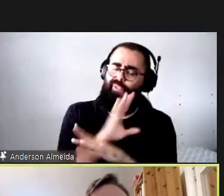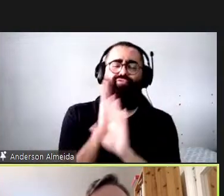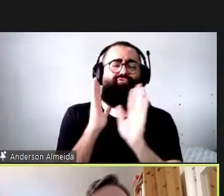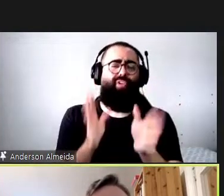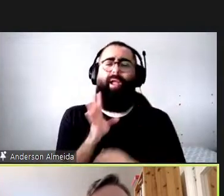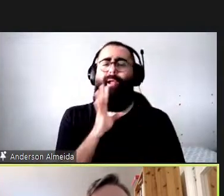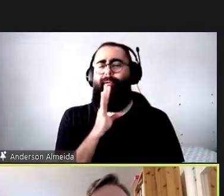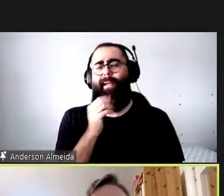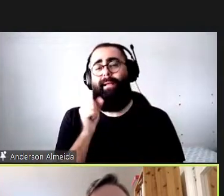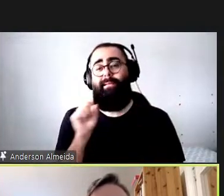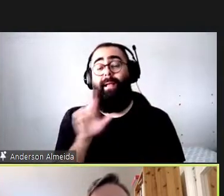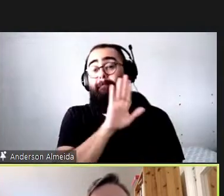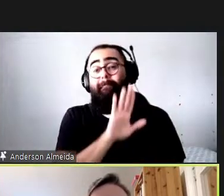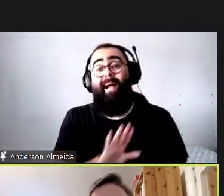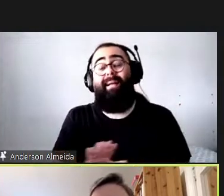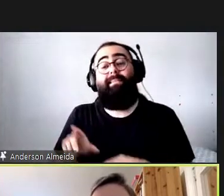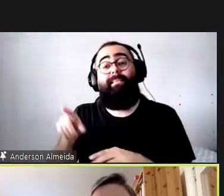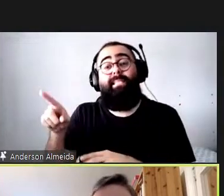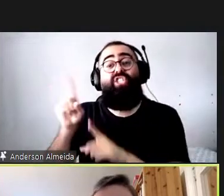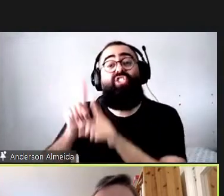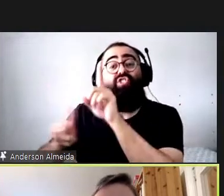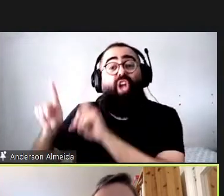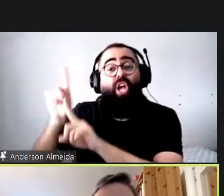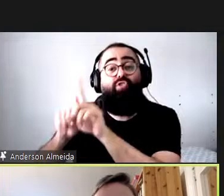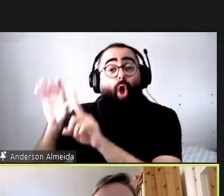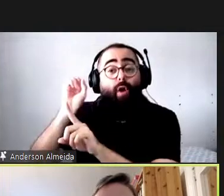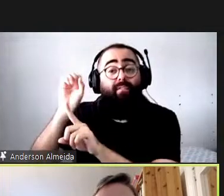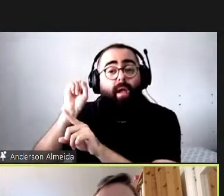Co-speech gesture is more idiosyncratic.